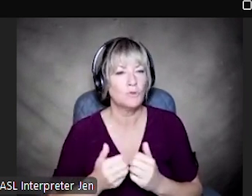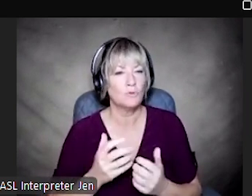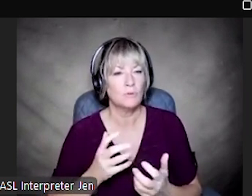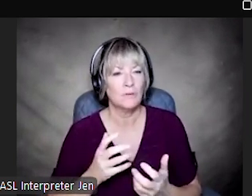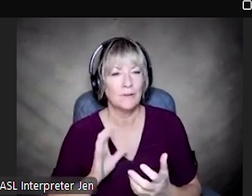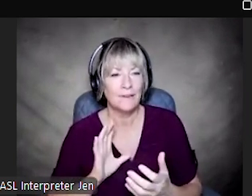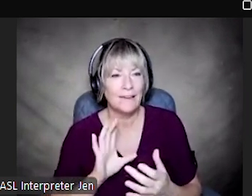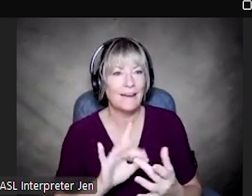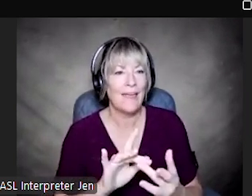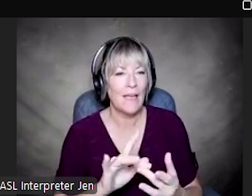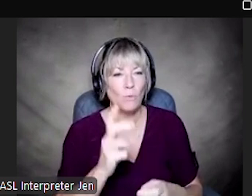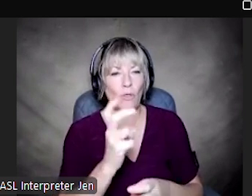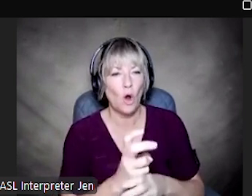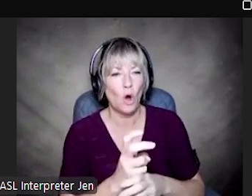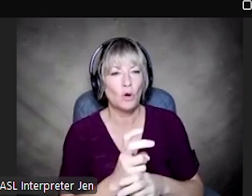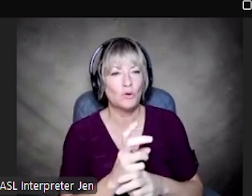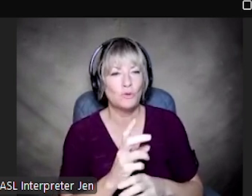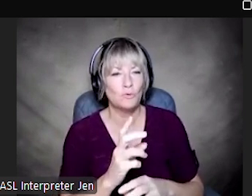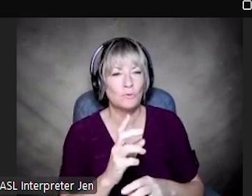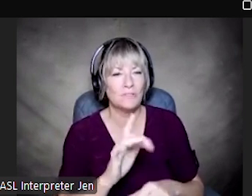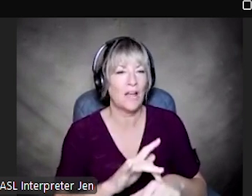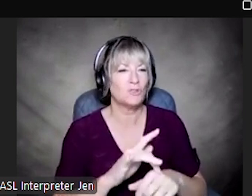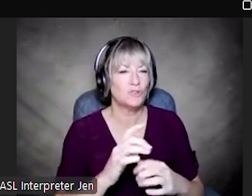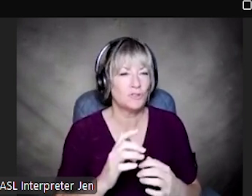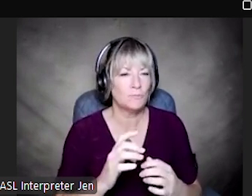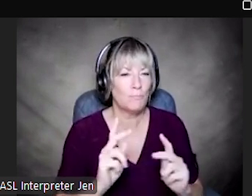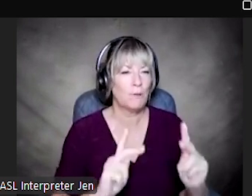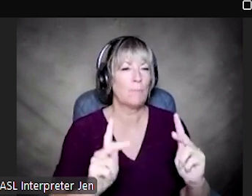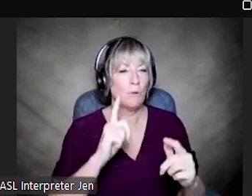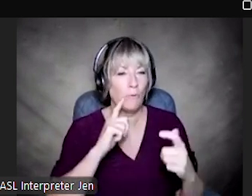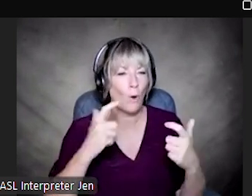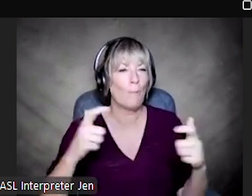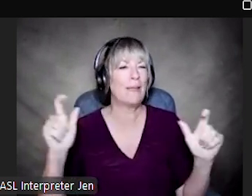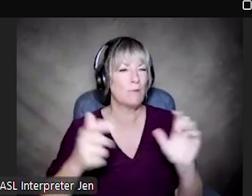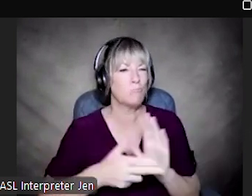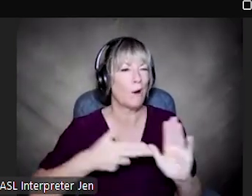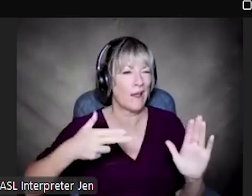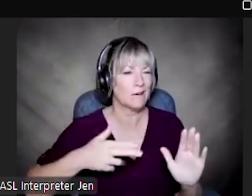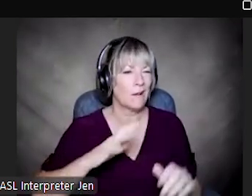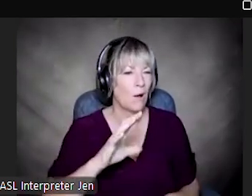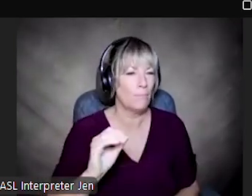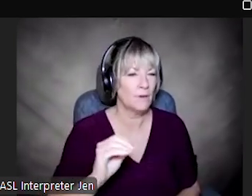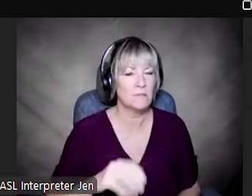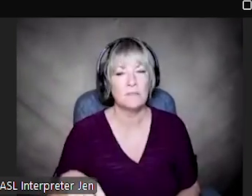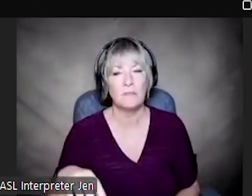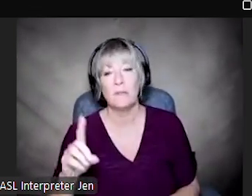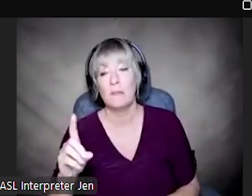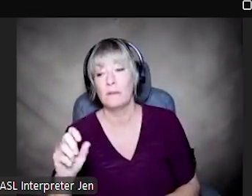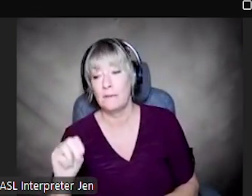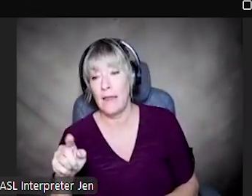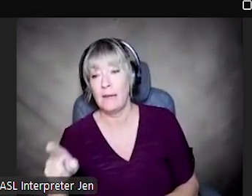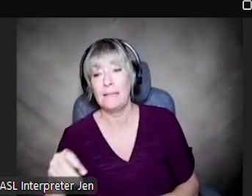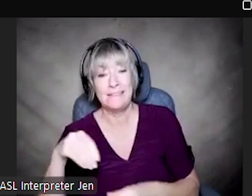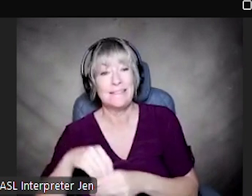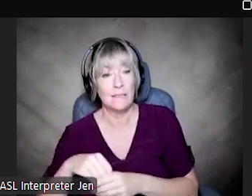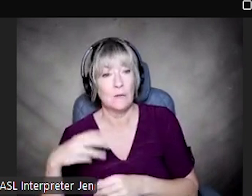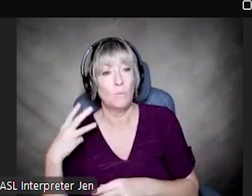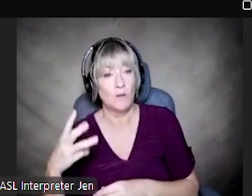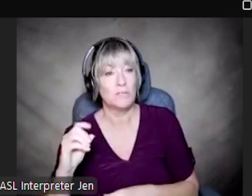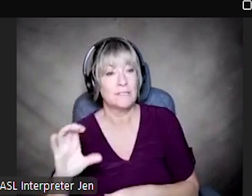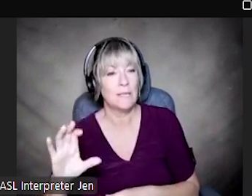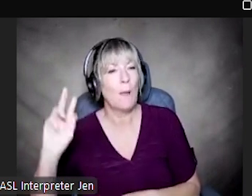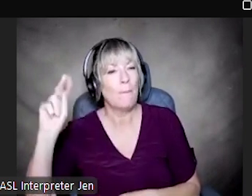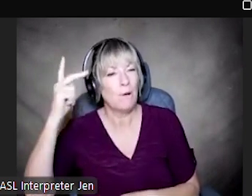to reach audiences for big brands. And Dan, on the other side, is in Washington, D.C., and has a